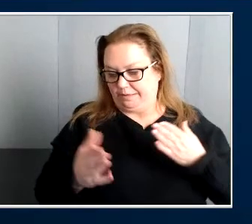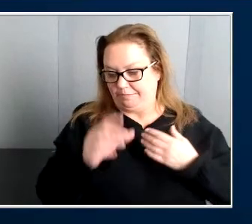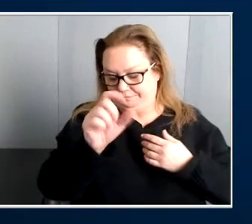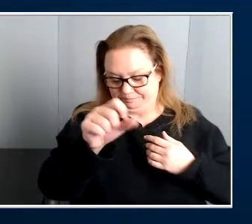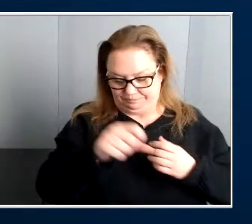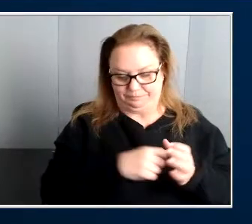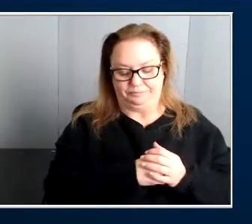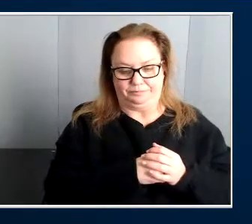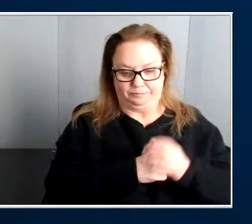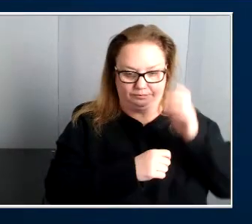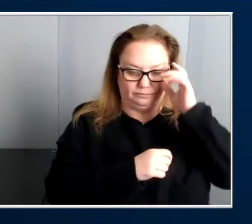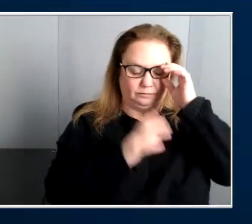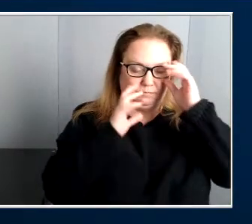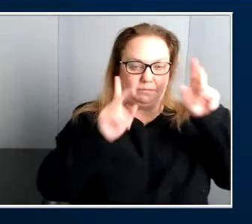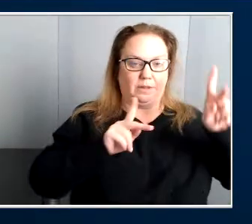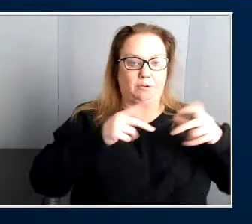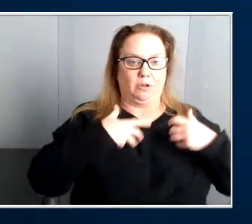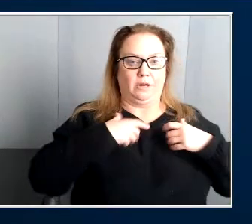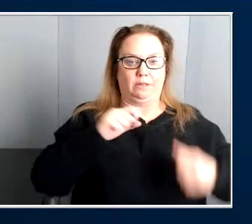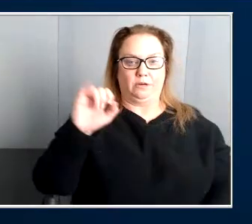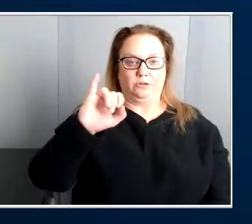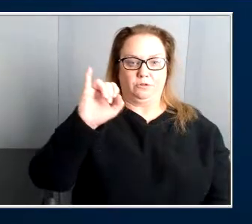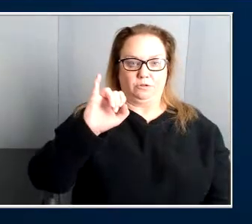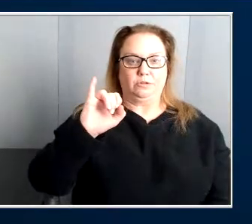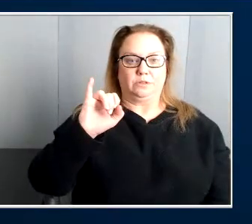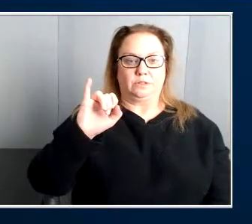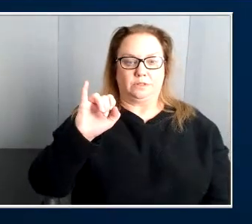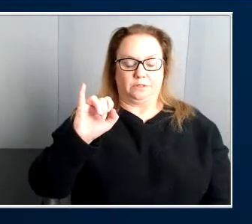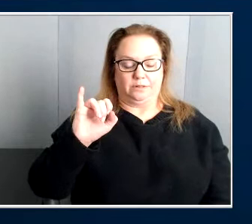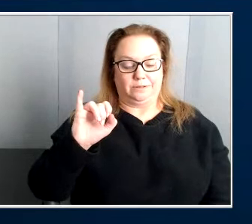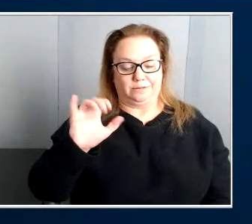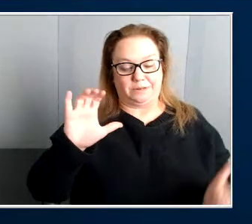know is that people on health insurance just are healthier than those who are not.